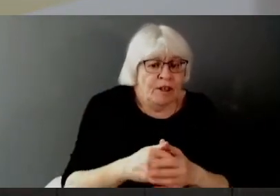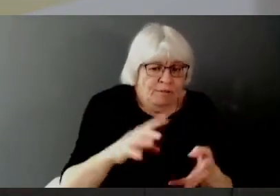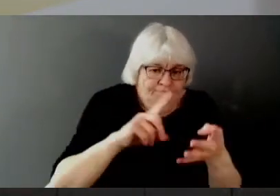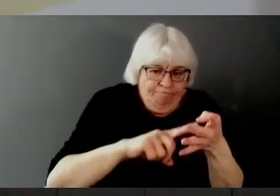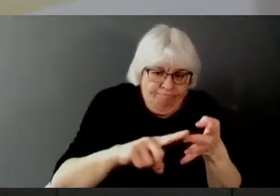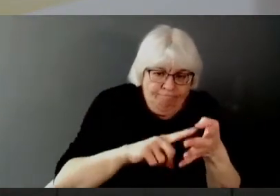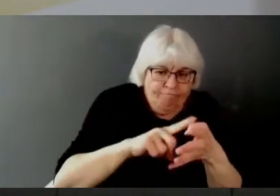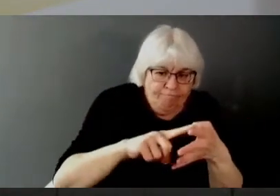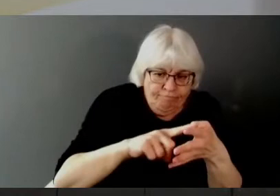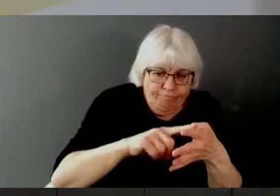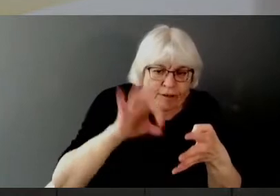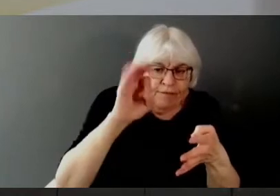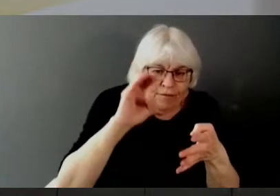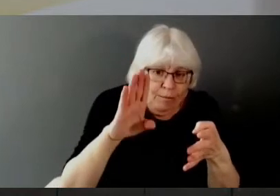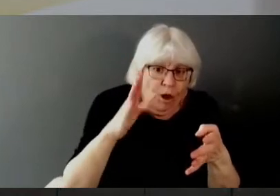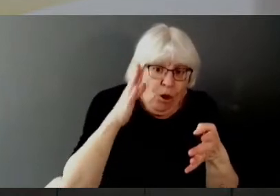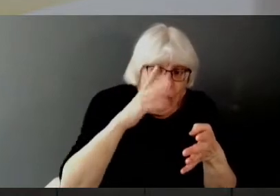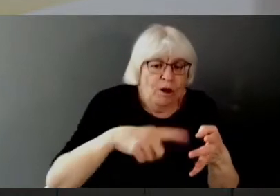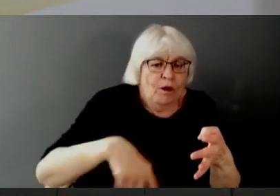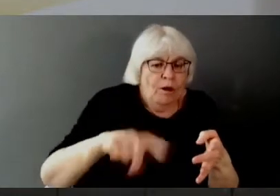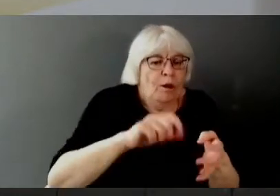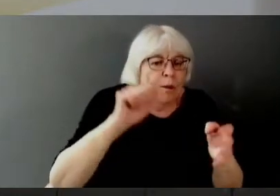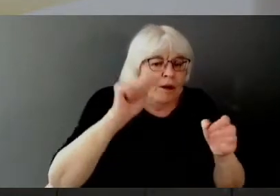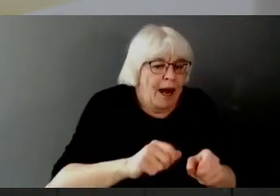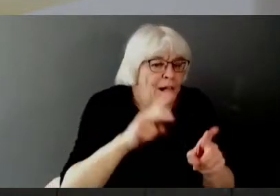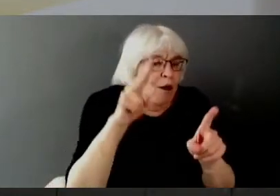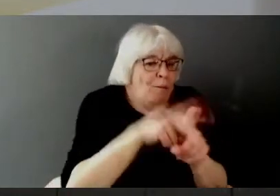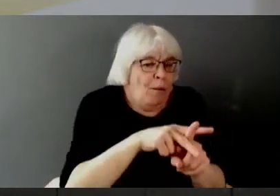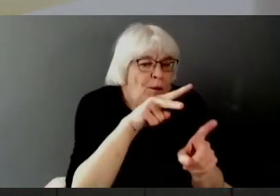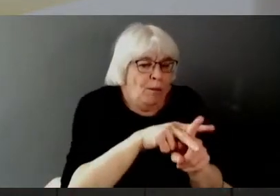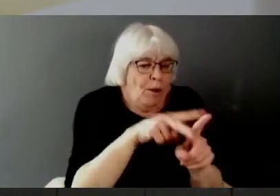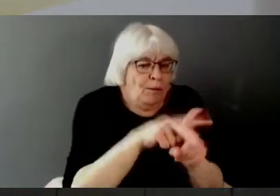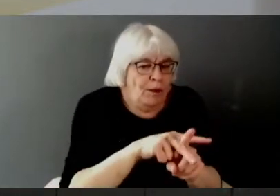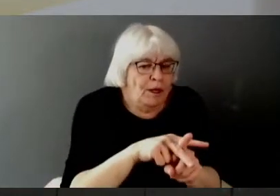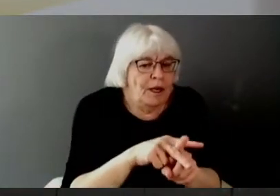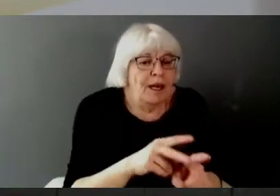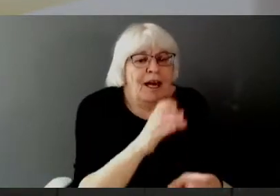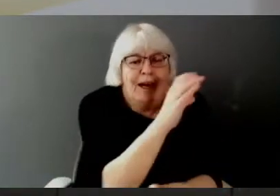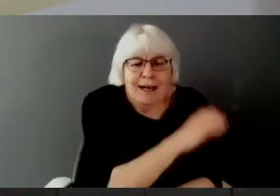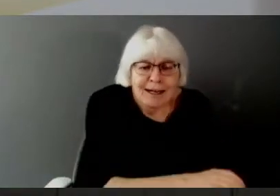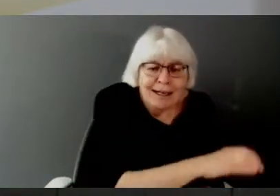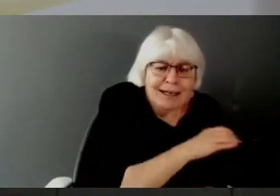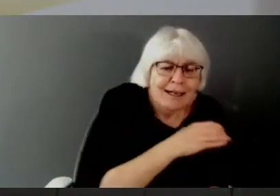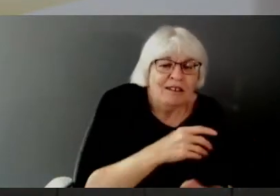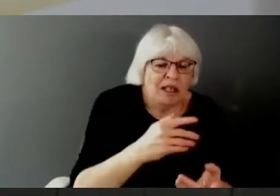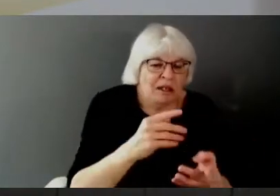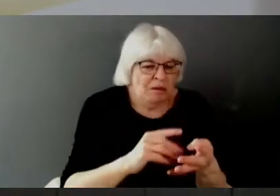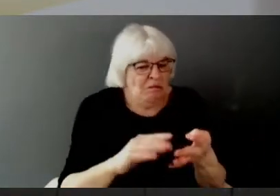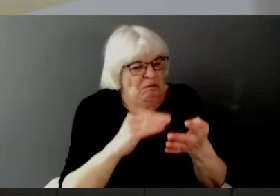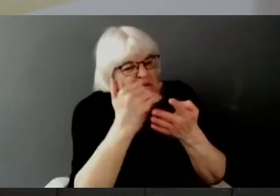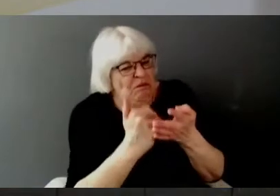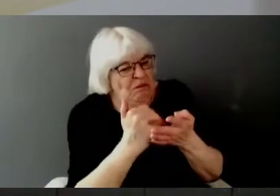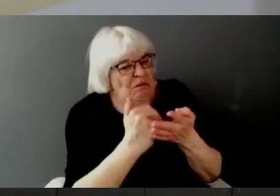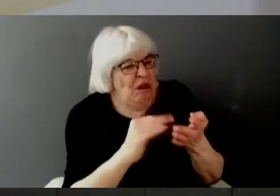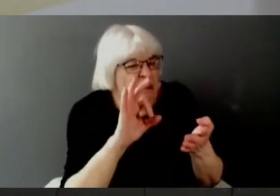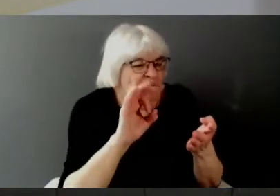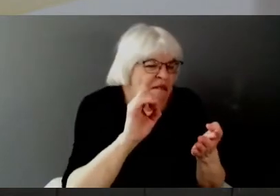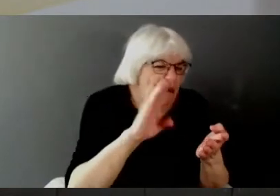book appointments for clinics that will start in late February, early March, and there's more information that will come in the weeks